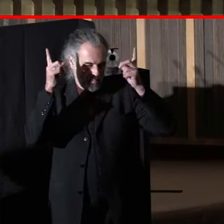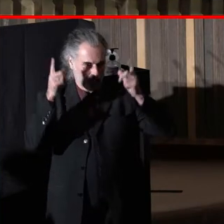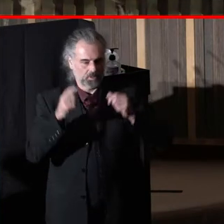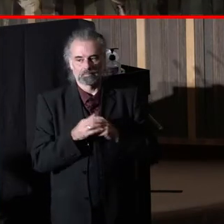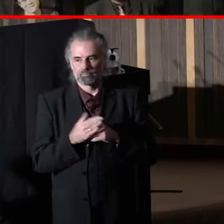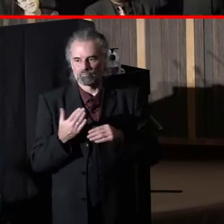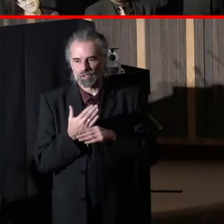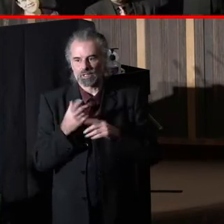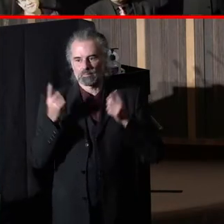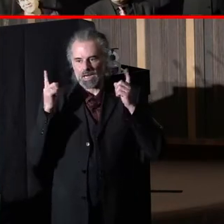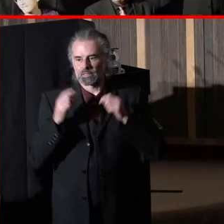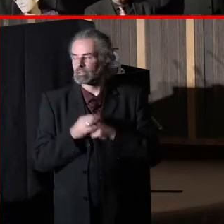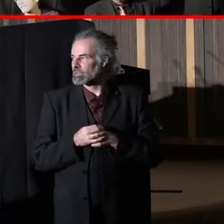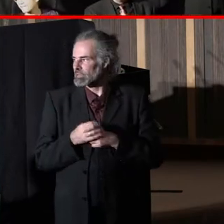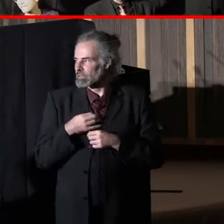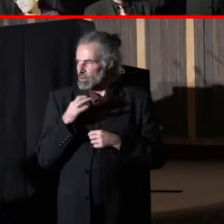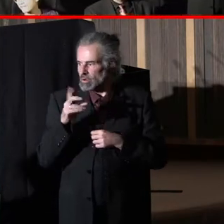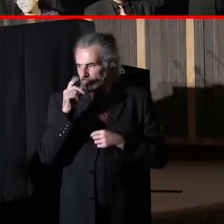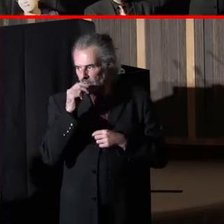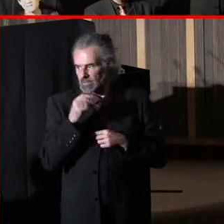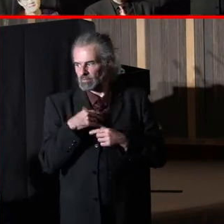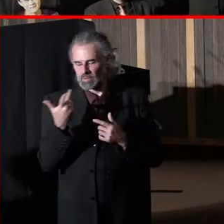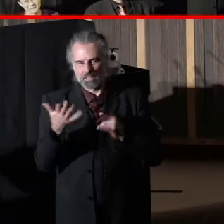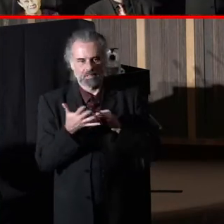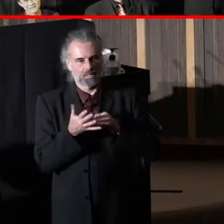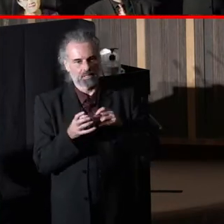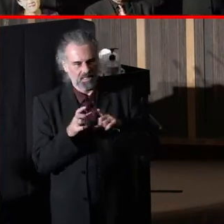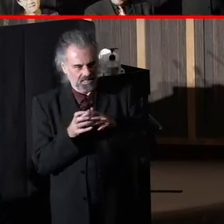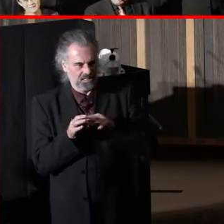And I have to say, it would not have been possible without Sydney